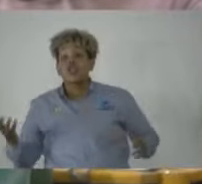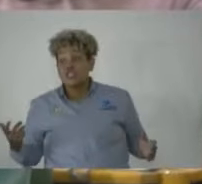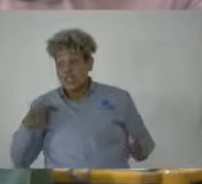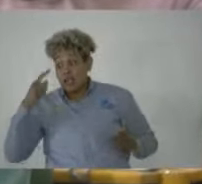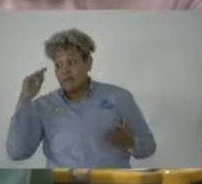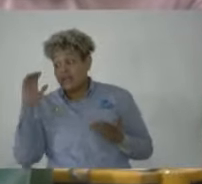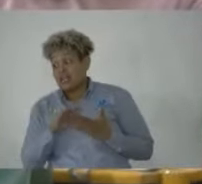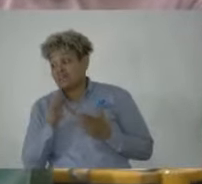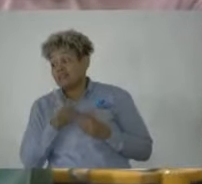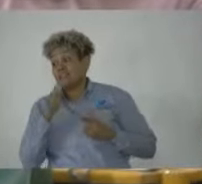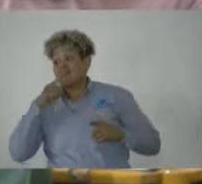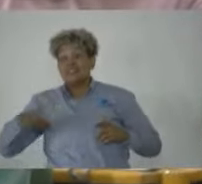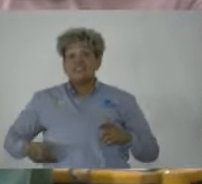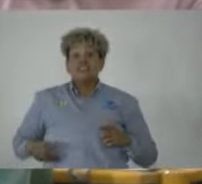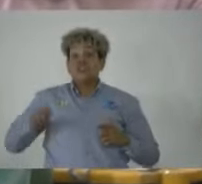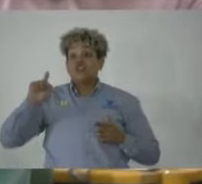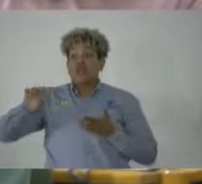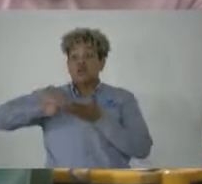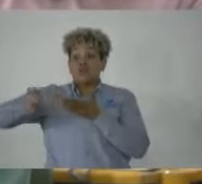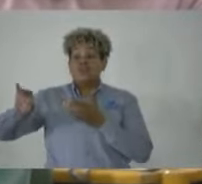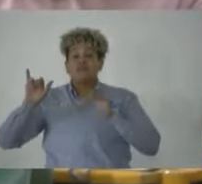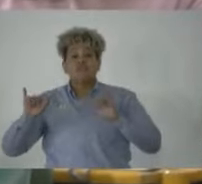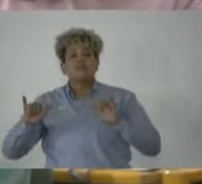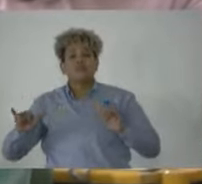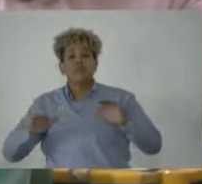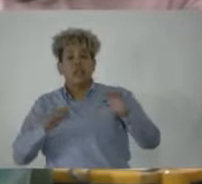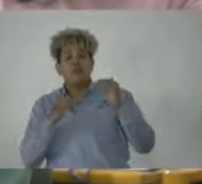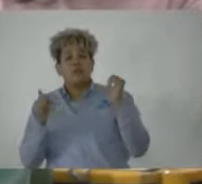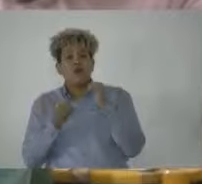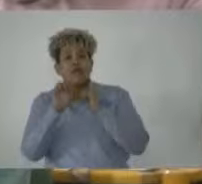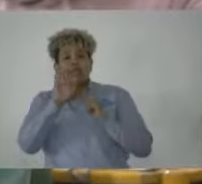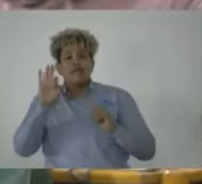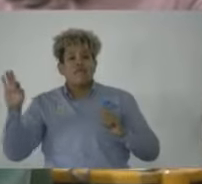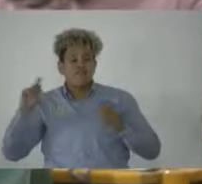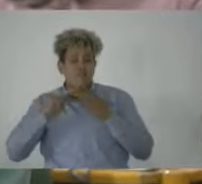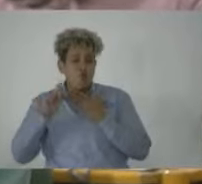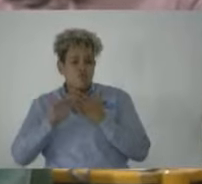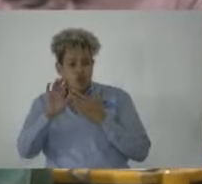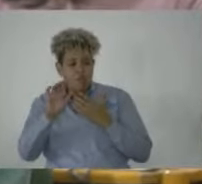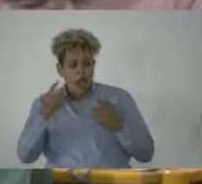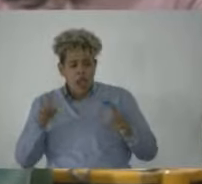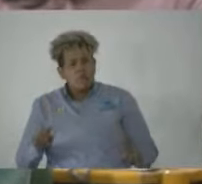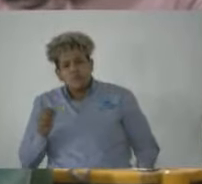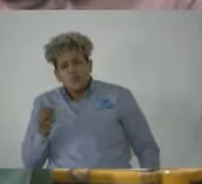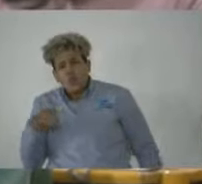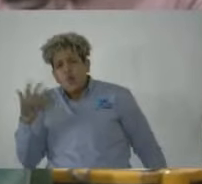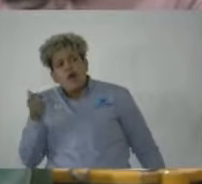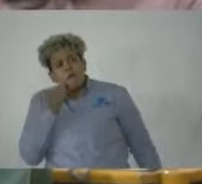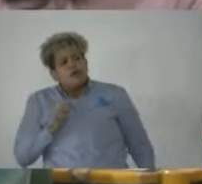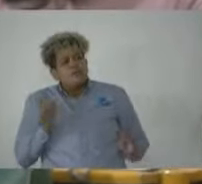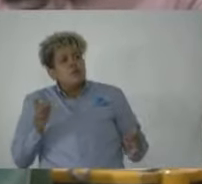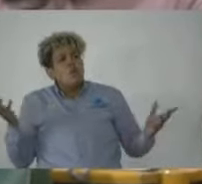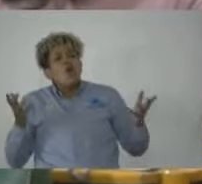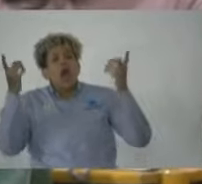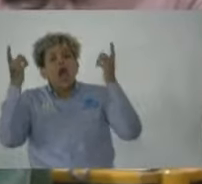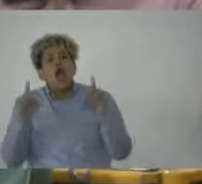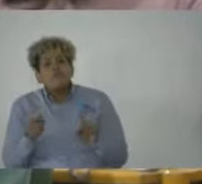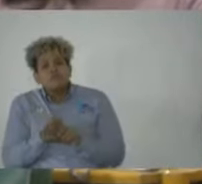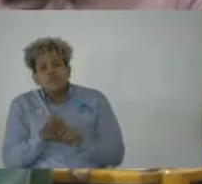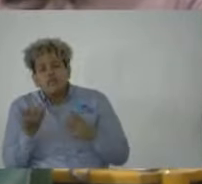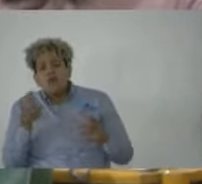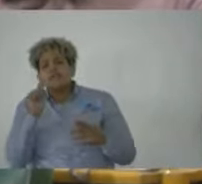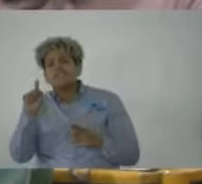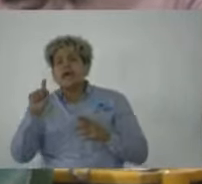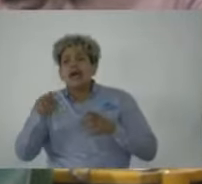that discretionary tax waivers were similarly limited under the EFF program. So, Madam Speaker, what happened is that